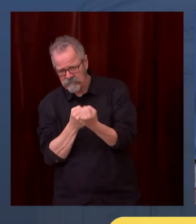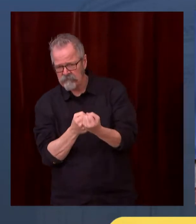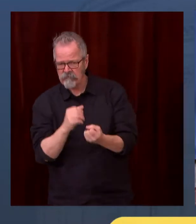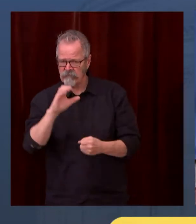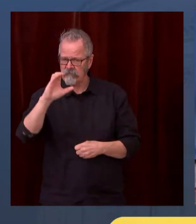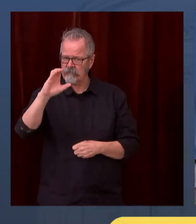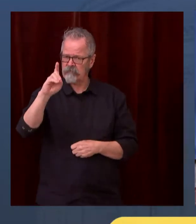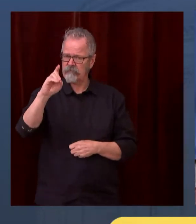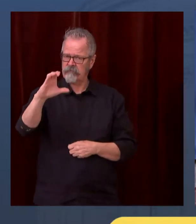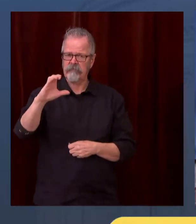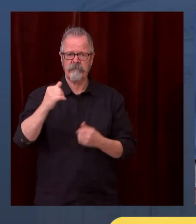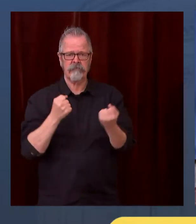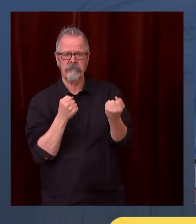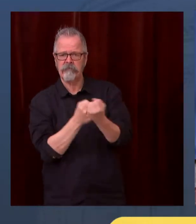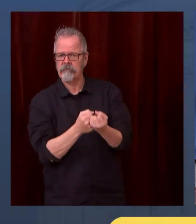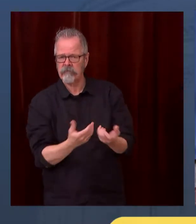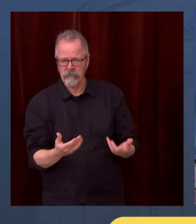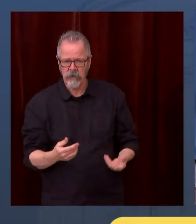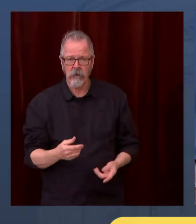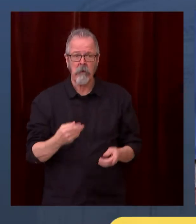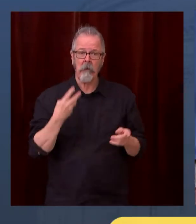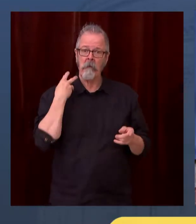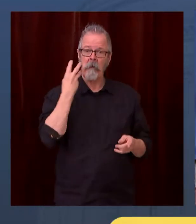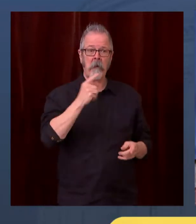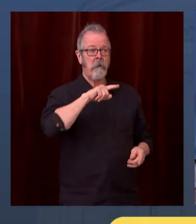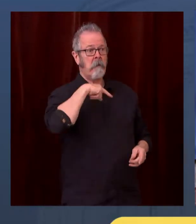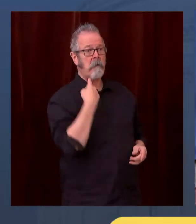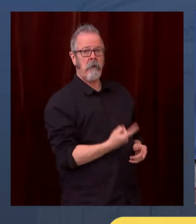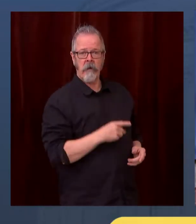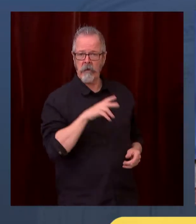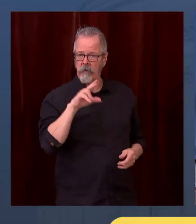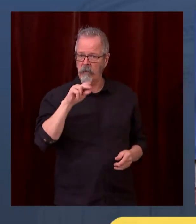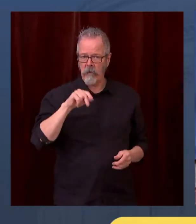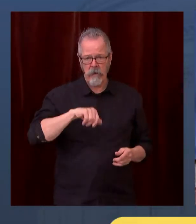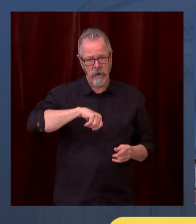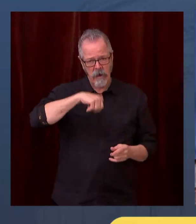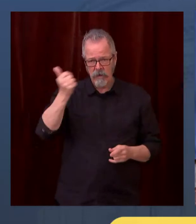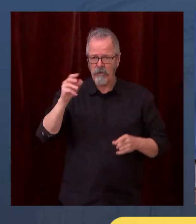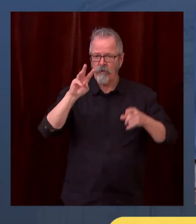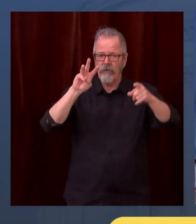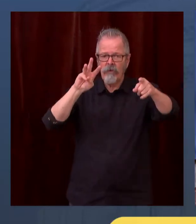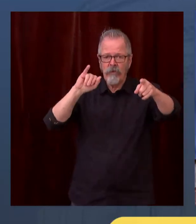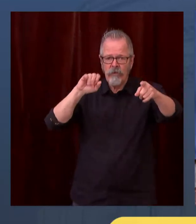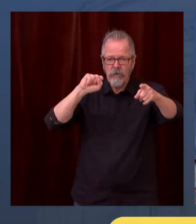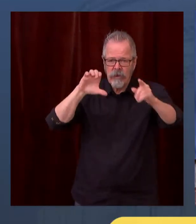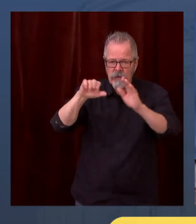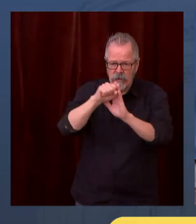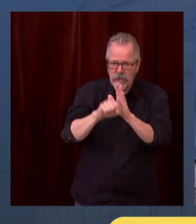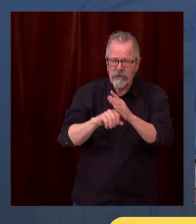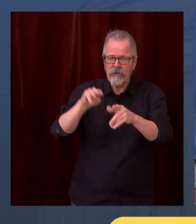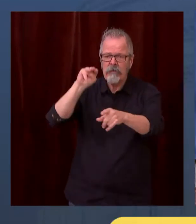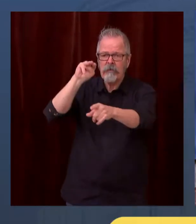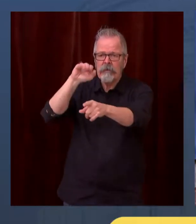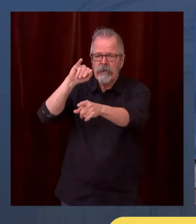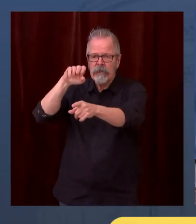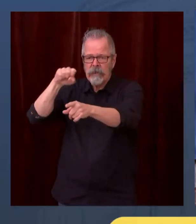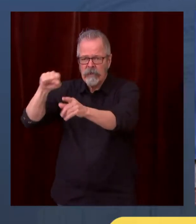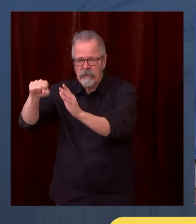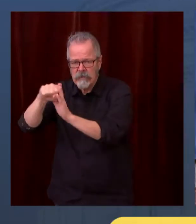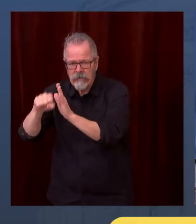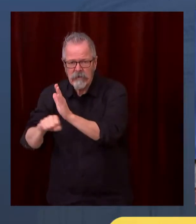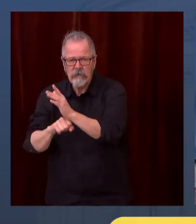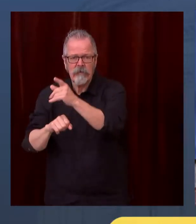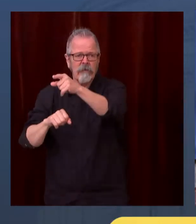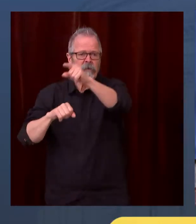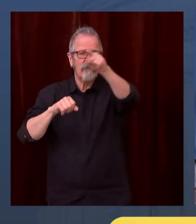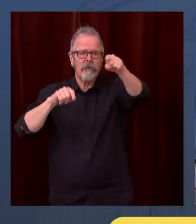similar experience in many states, Wisconsin, Mississippi, and other places where it's been determined that actually your students might be safer